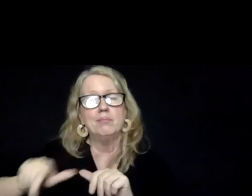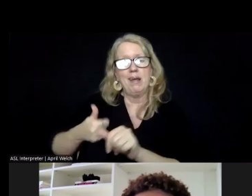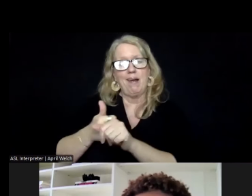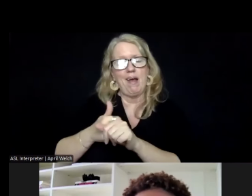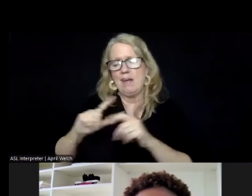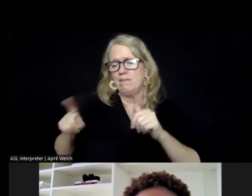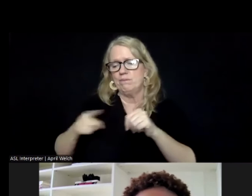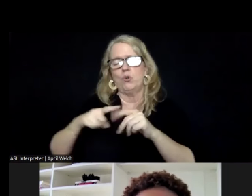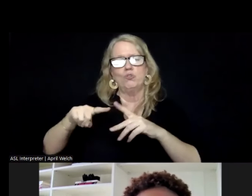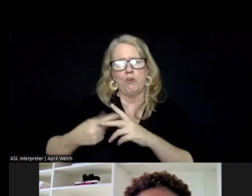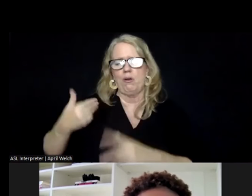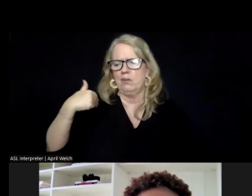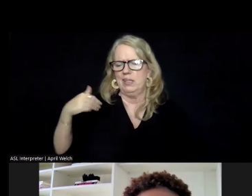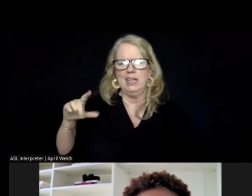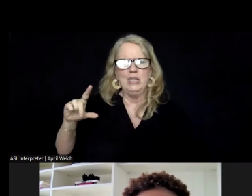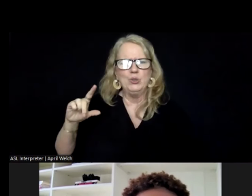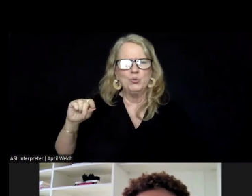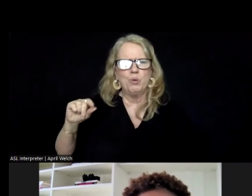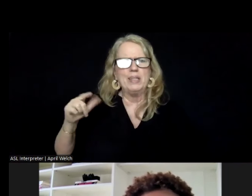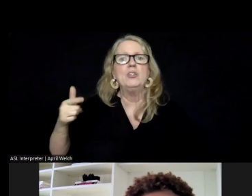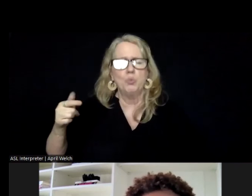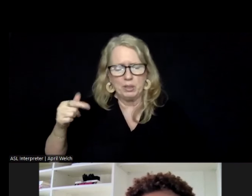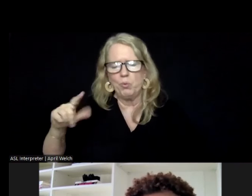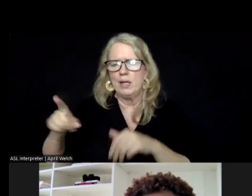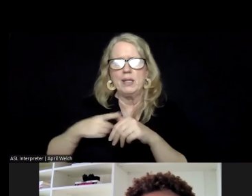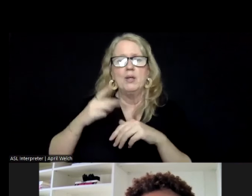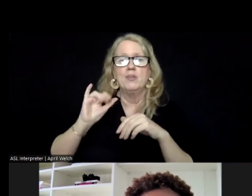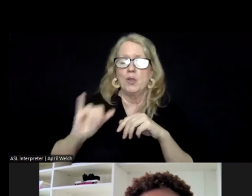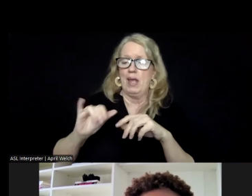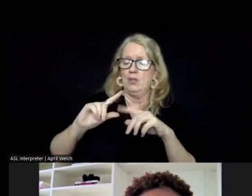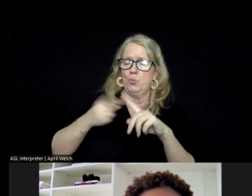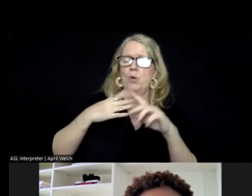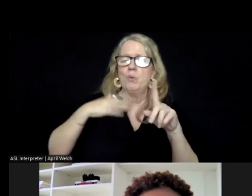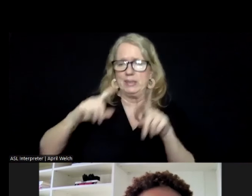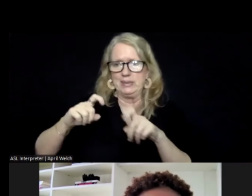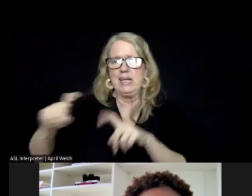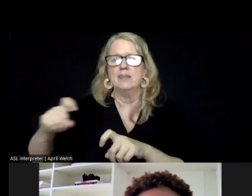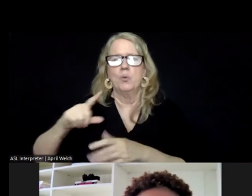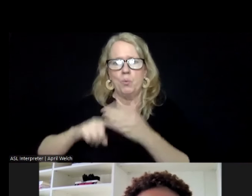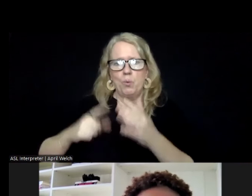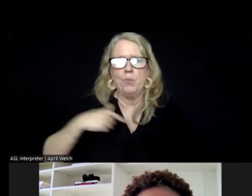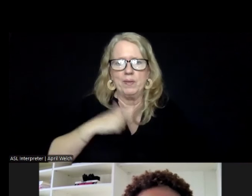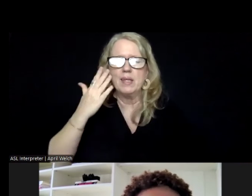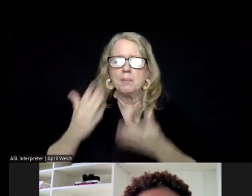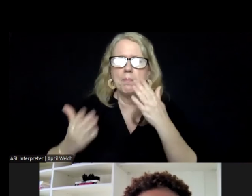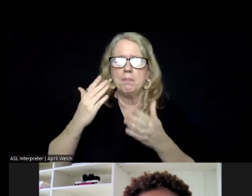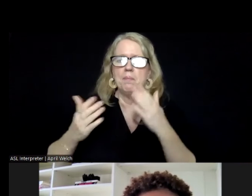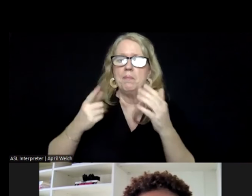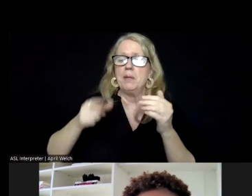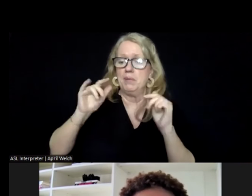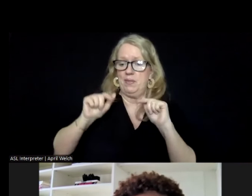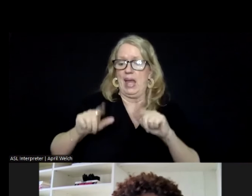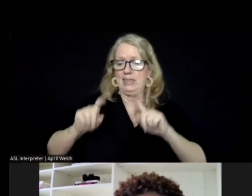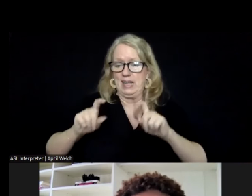in early 2021. But that's where we test what we think might have legs for the future